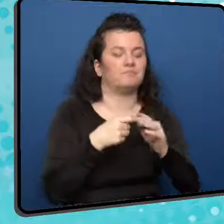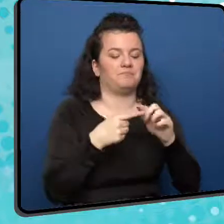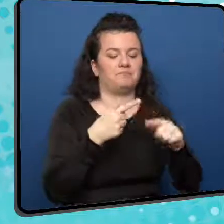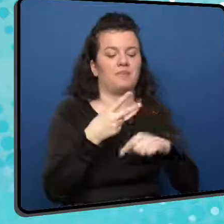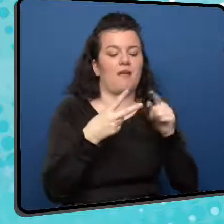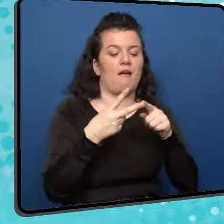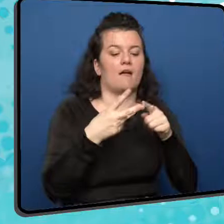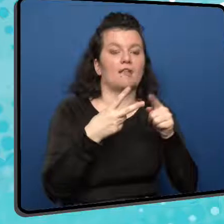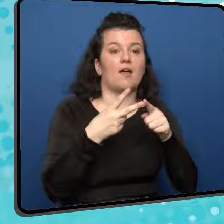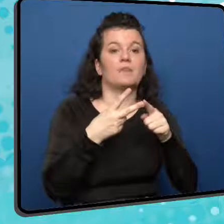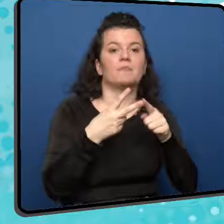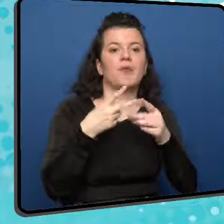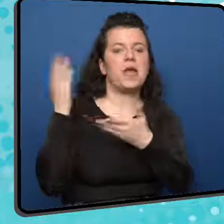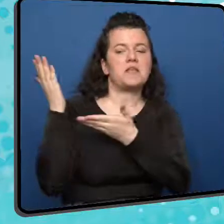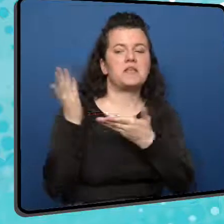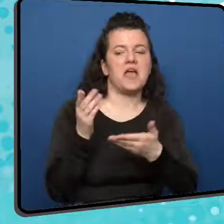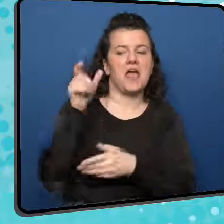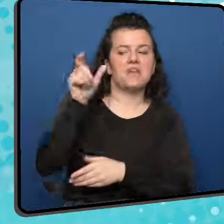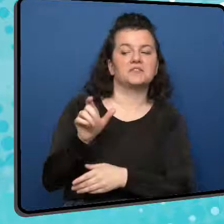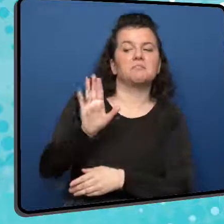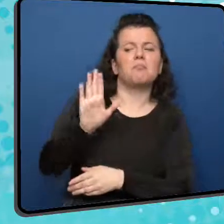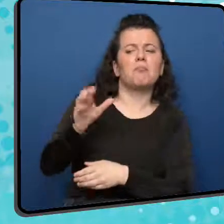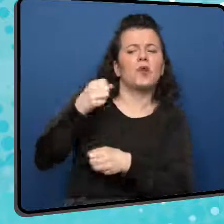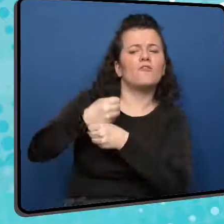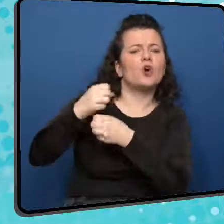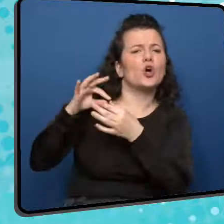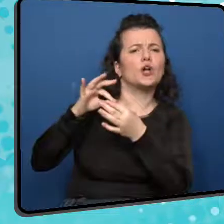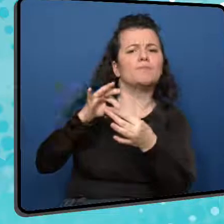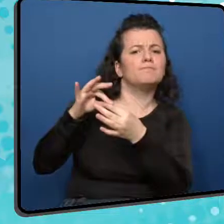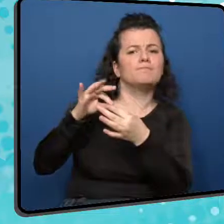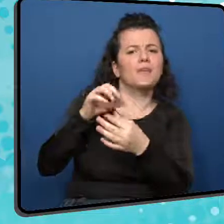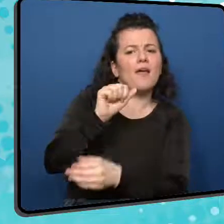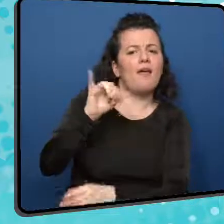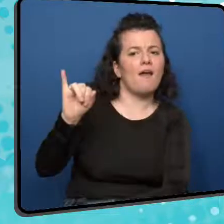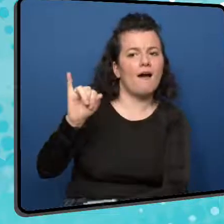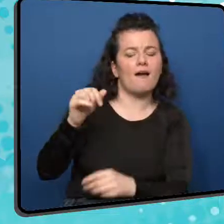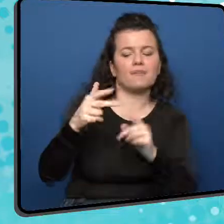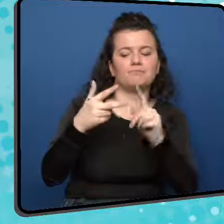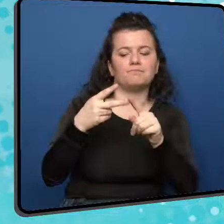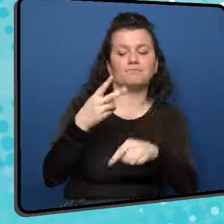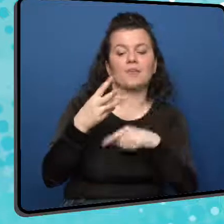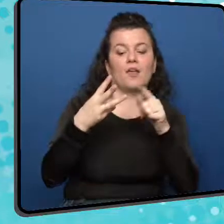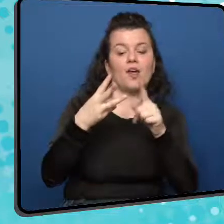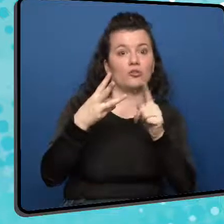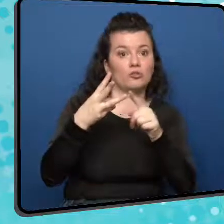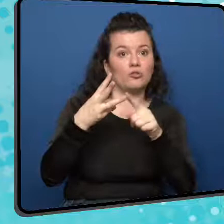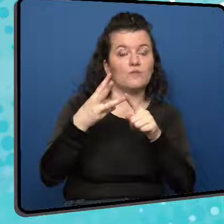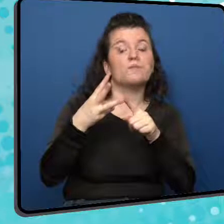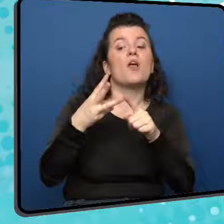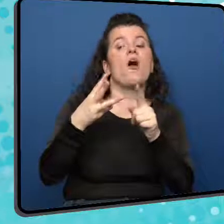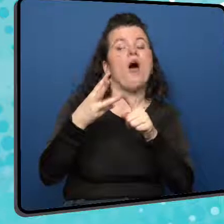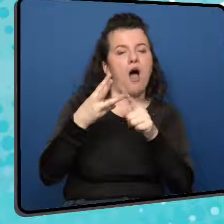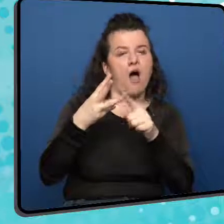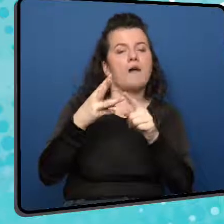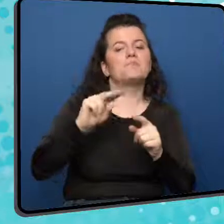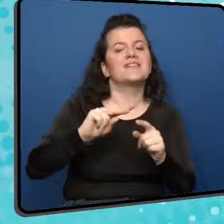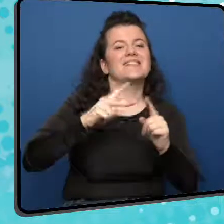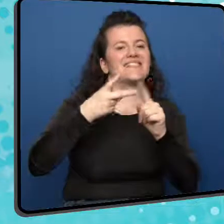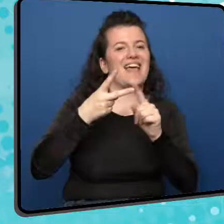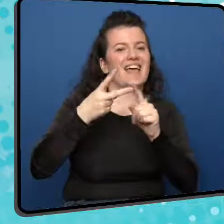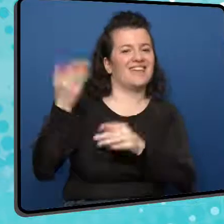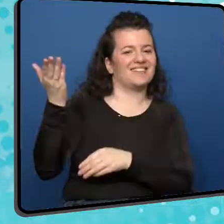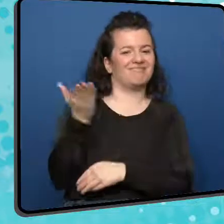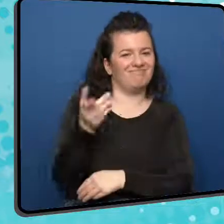in AI. We close the show with our second guest to talk about an open source project and how you